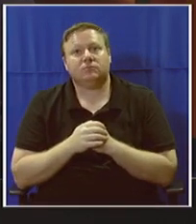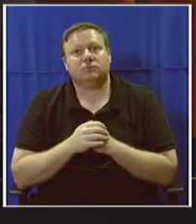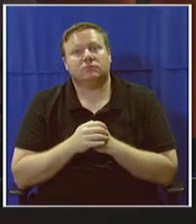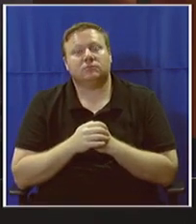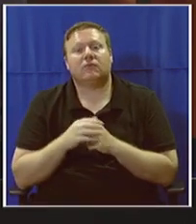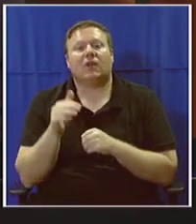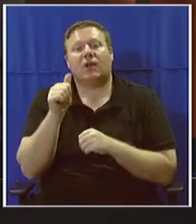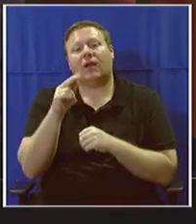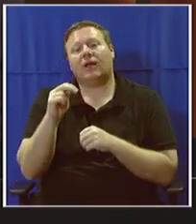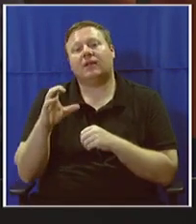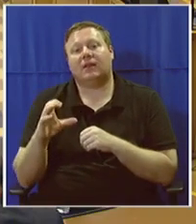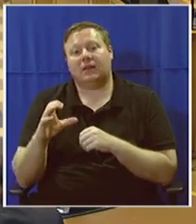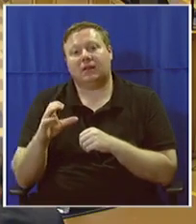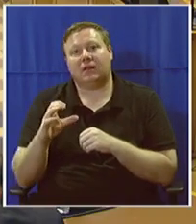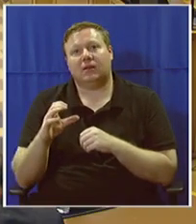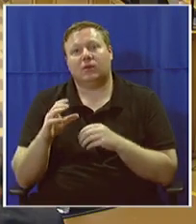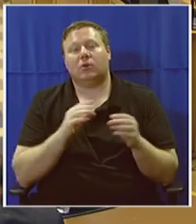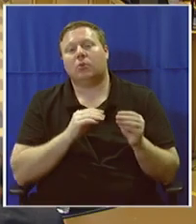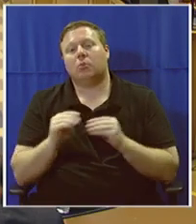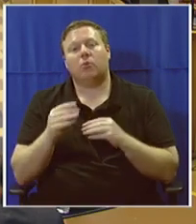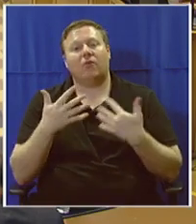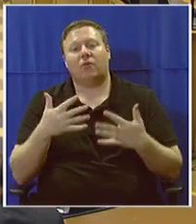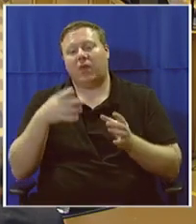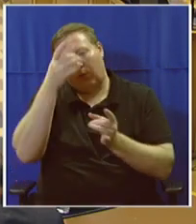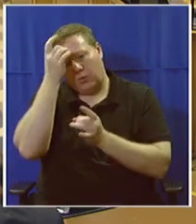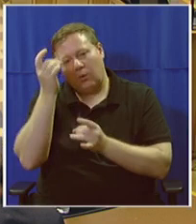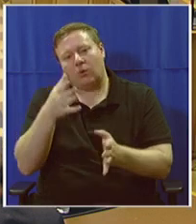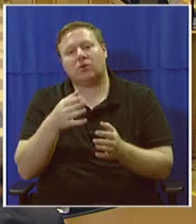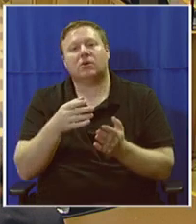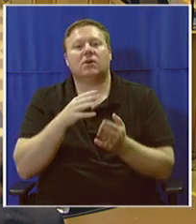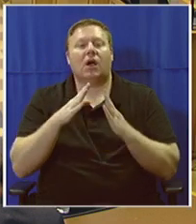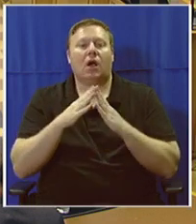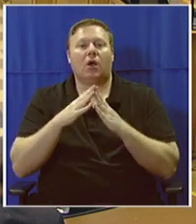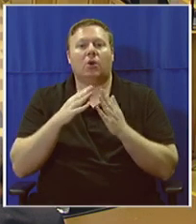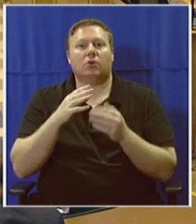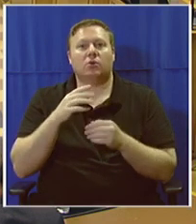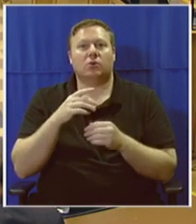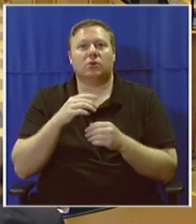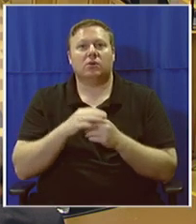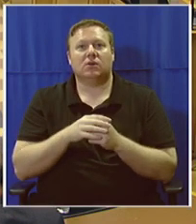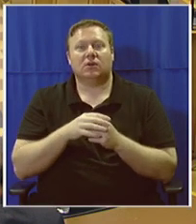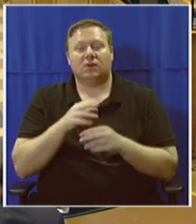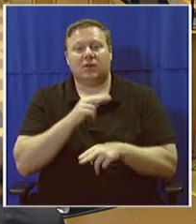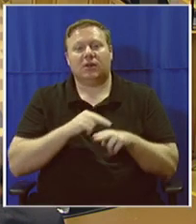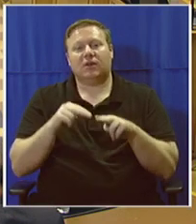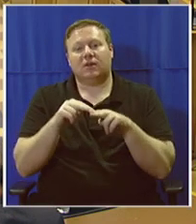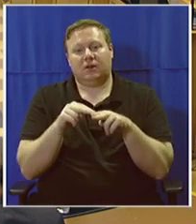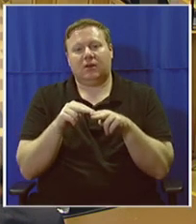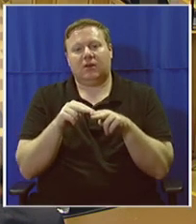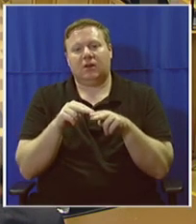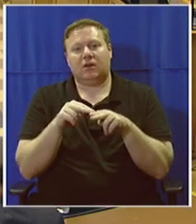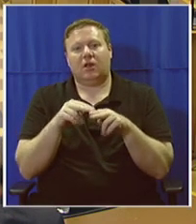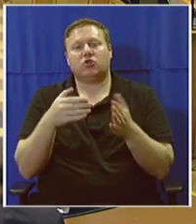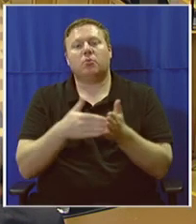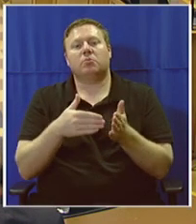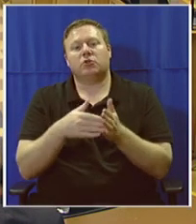ANC moves without notice that the House notes that the National Senior Certificate exams officially began across the